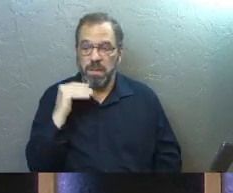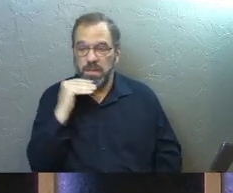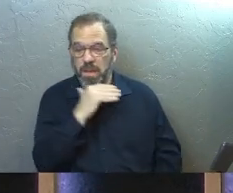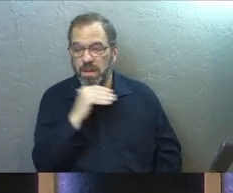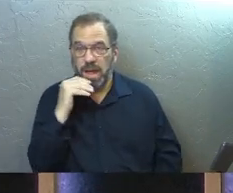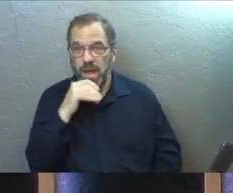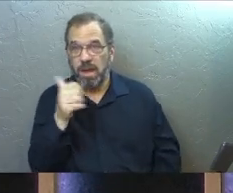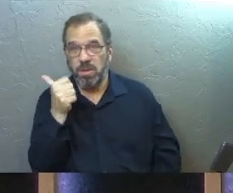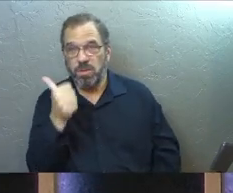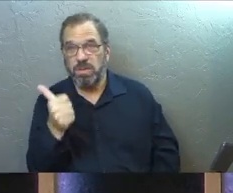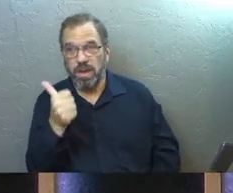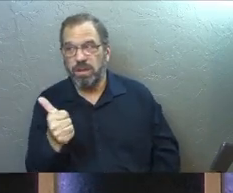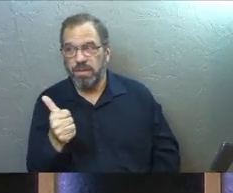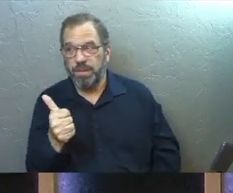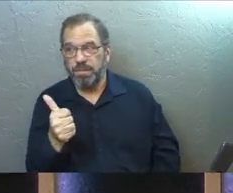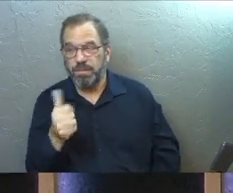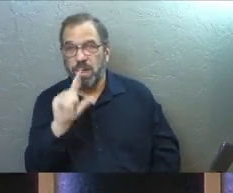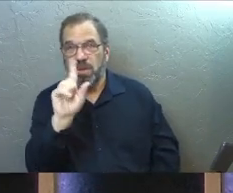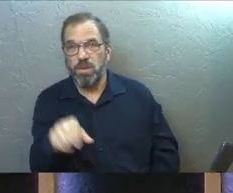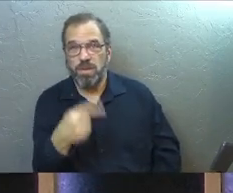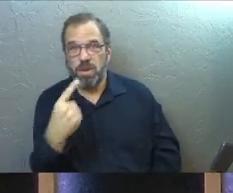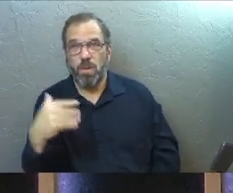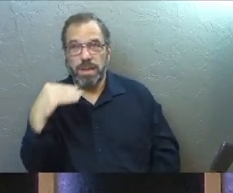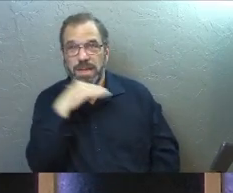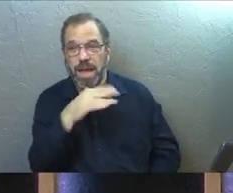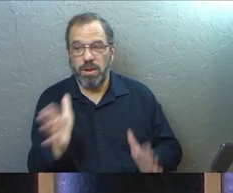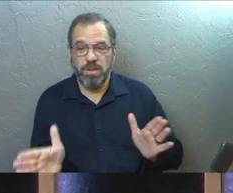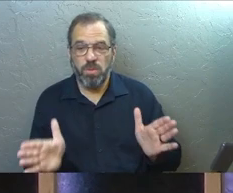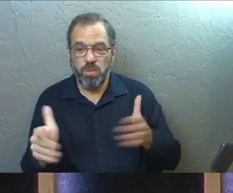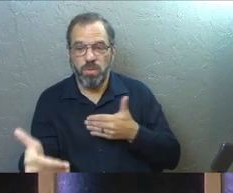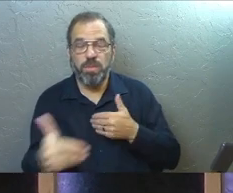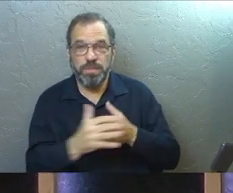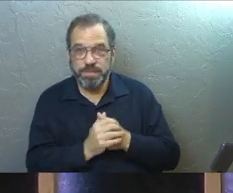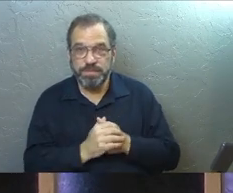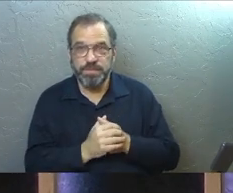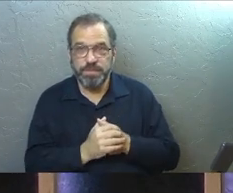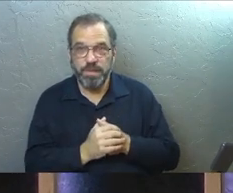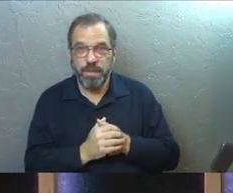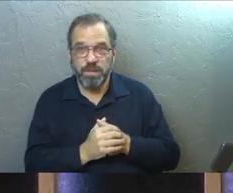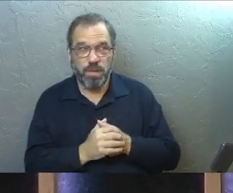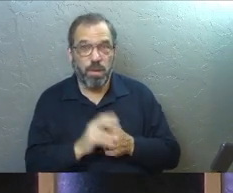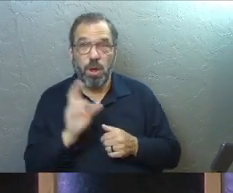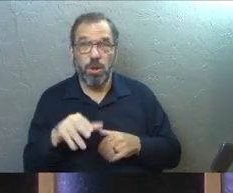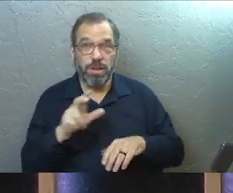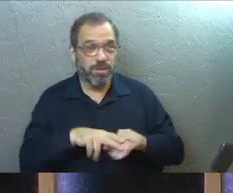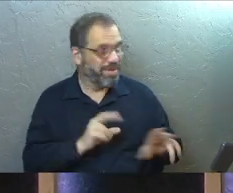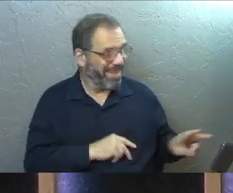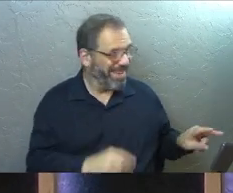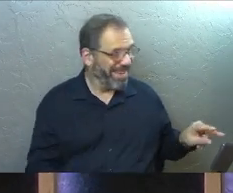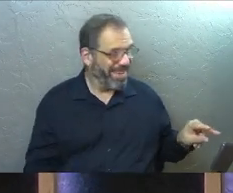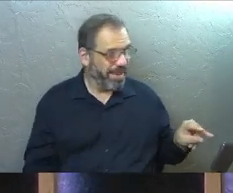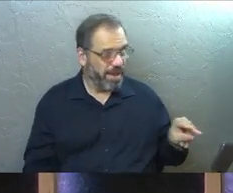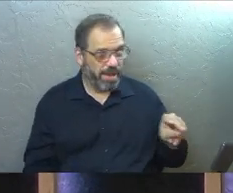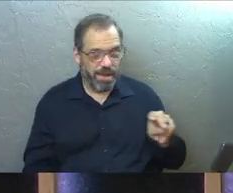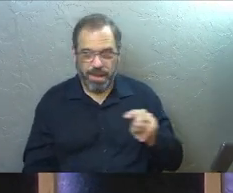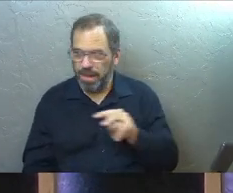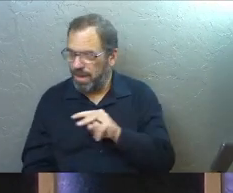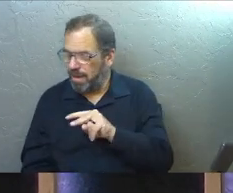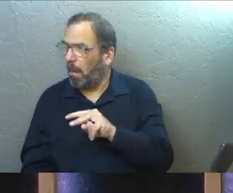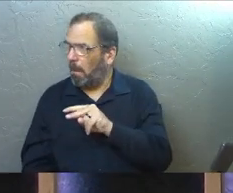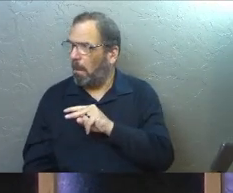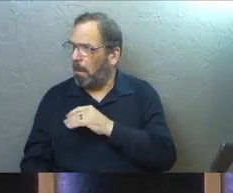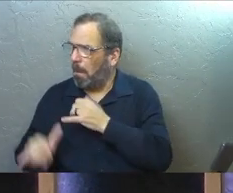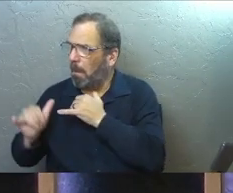lie that you're the only liar in the room. So look around. You're in good